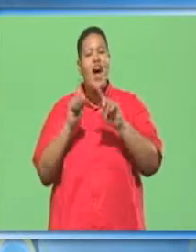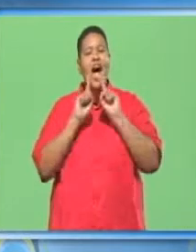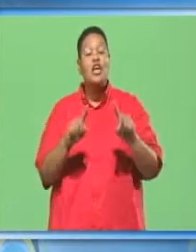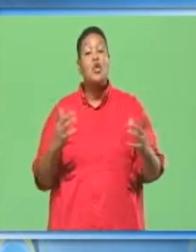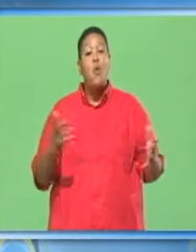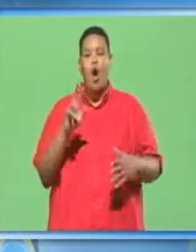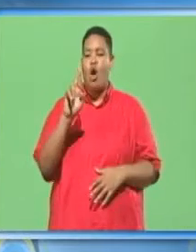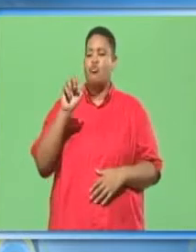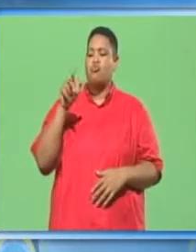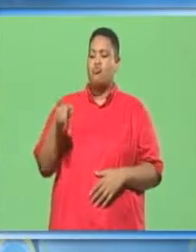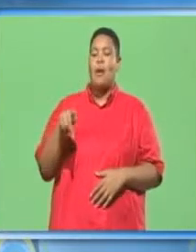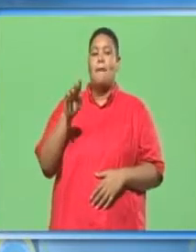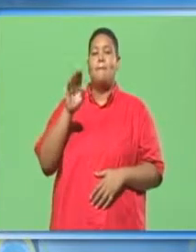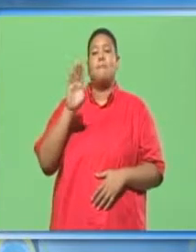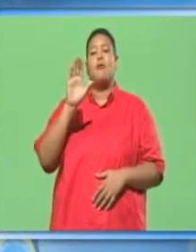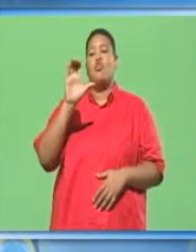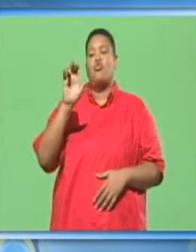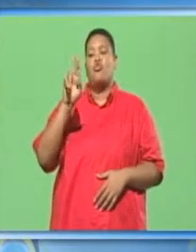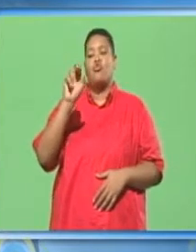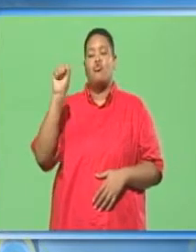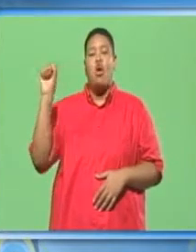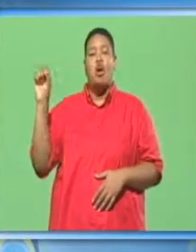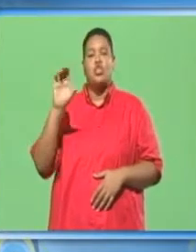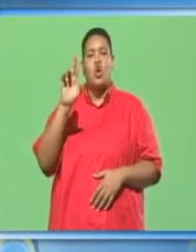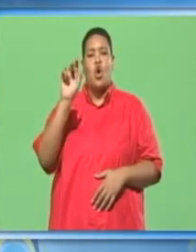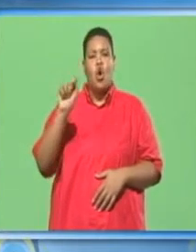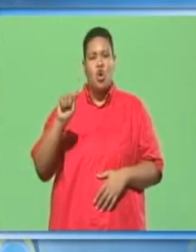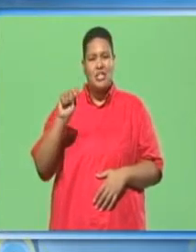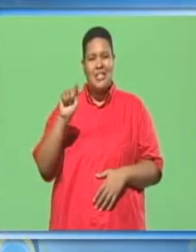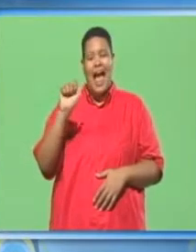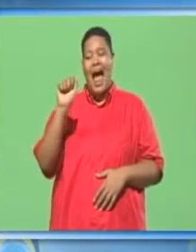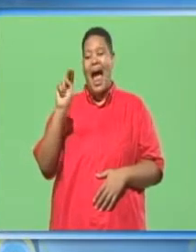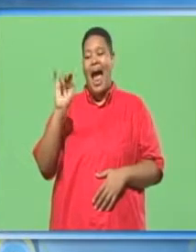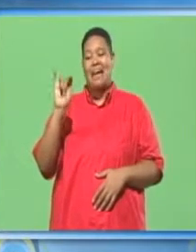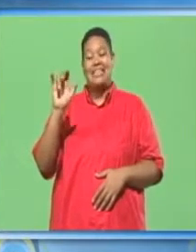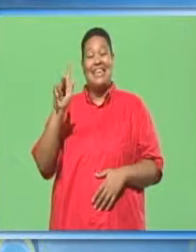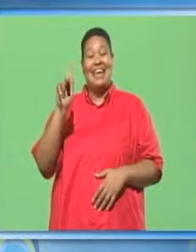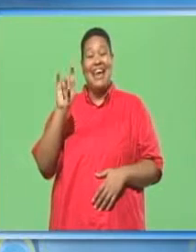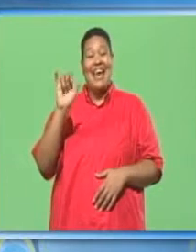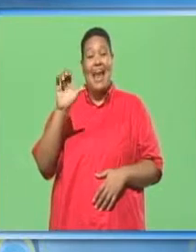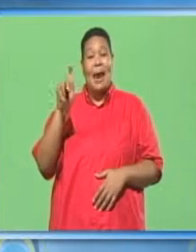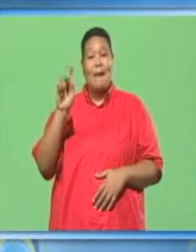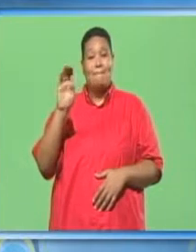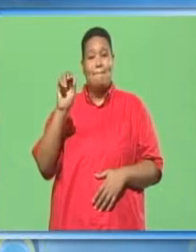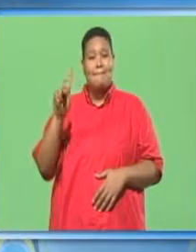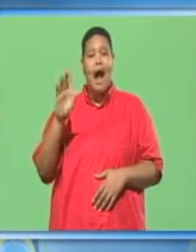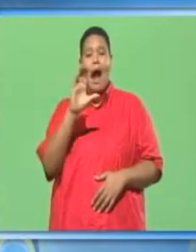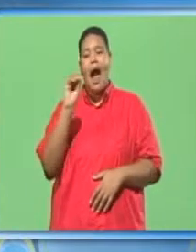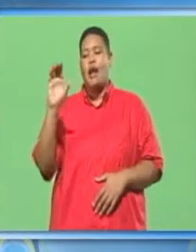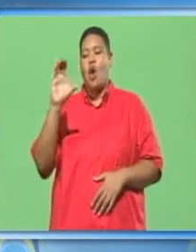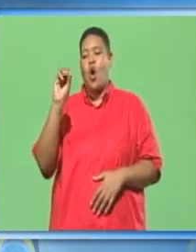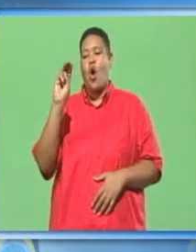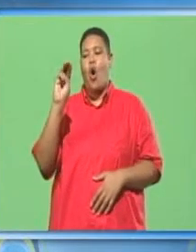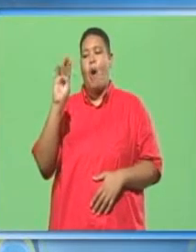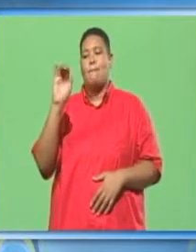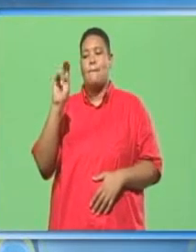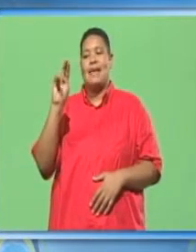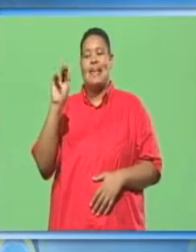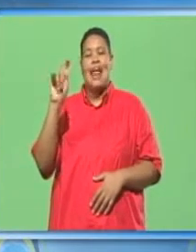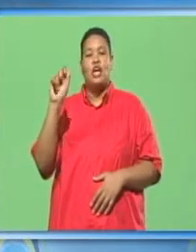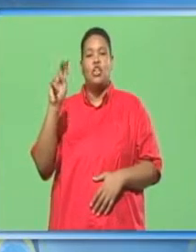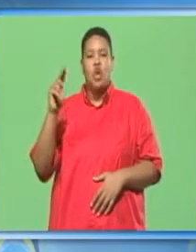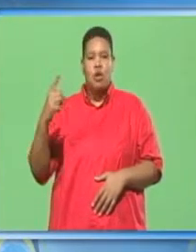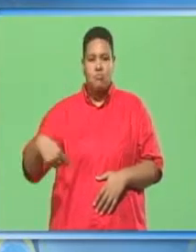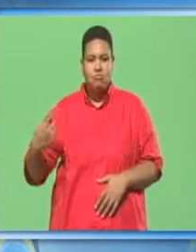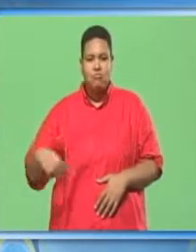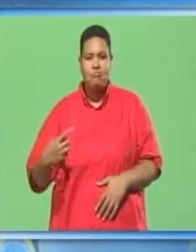blade, crosscut, anti-kickback, and combination blade. Question 2. Name 4 parts